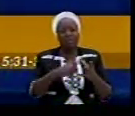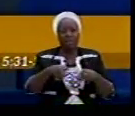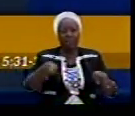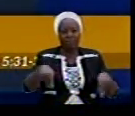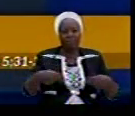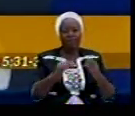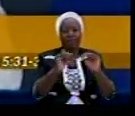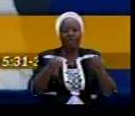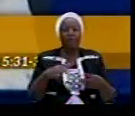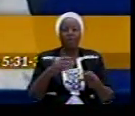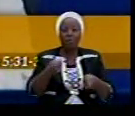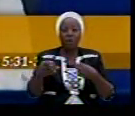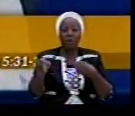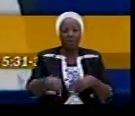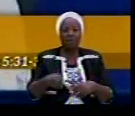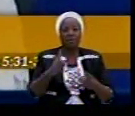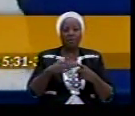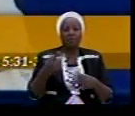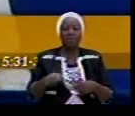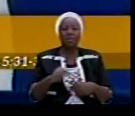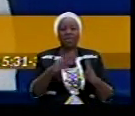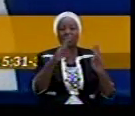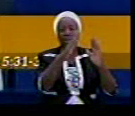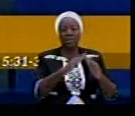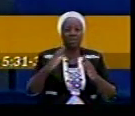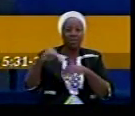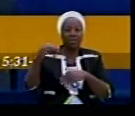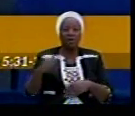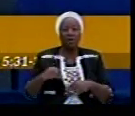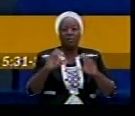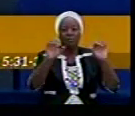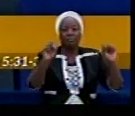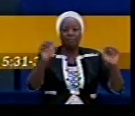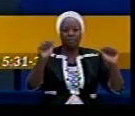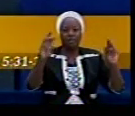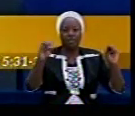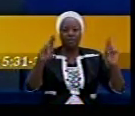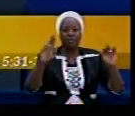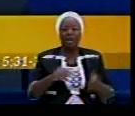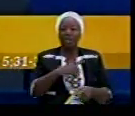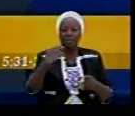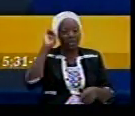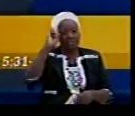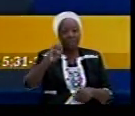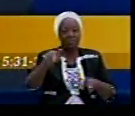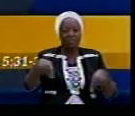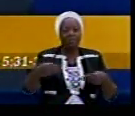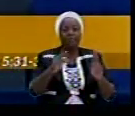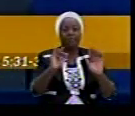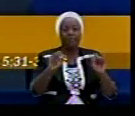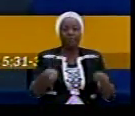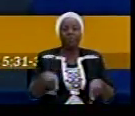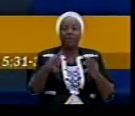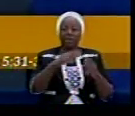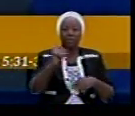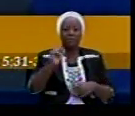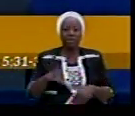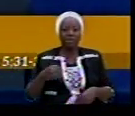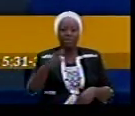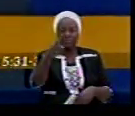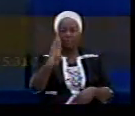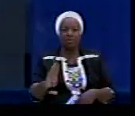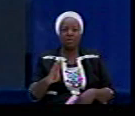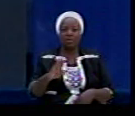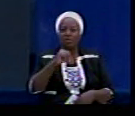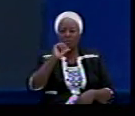city of Samaria. He, Philip, a child of God, not only that, a man of God,